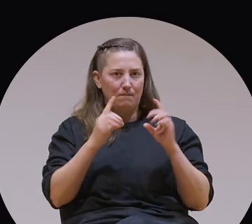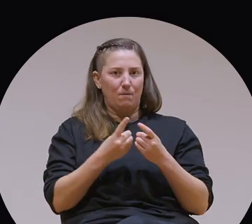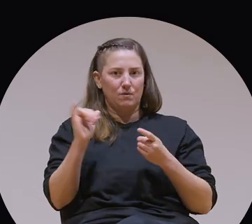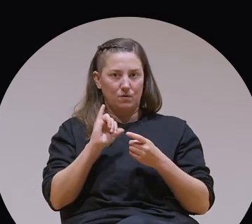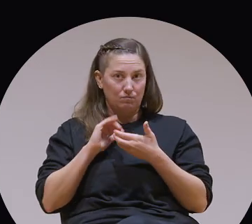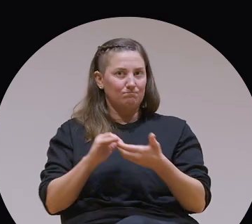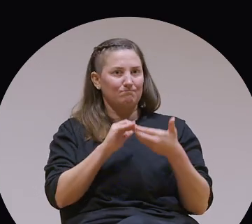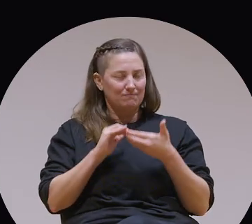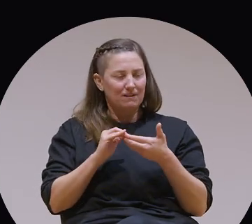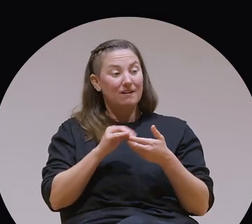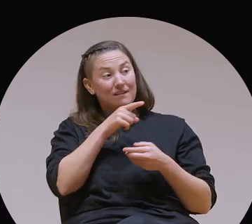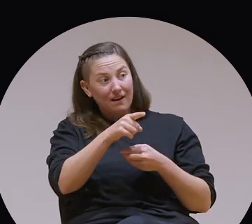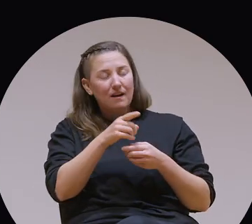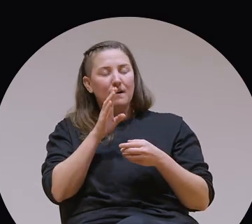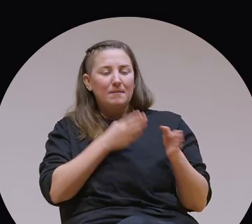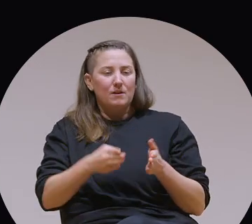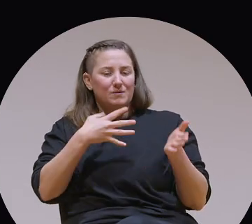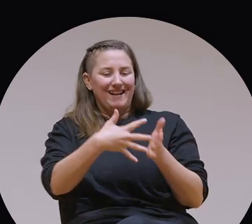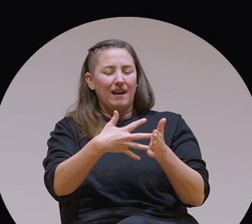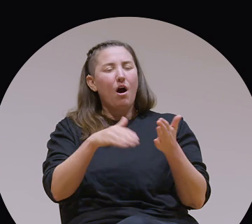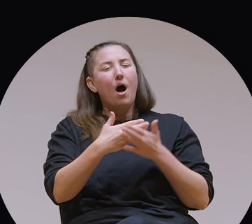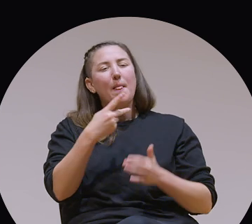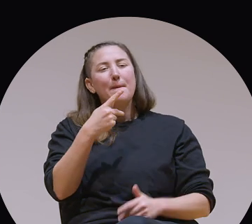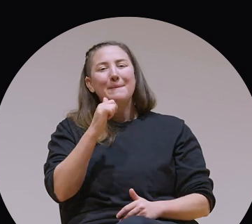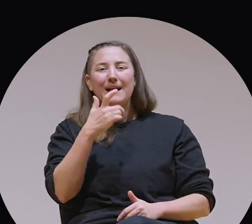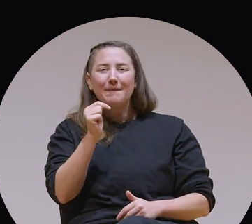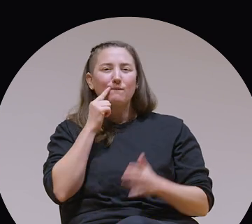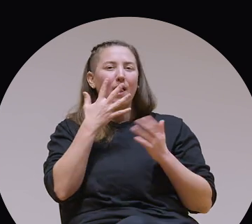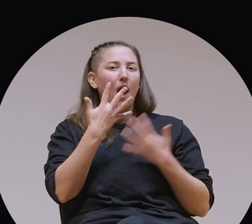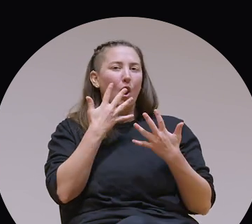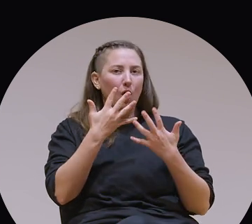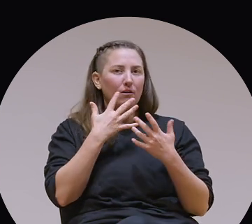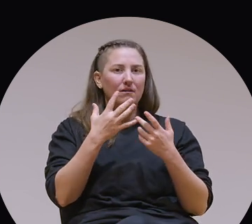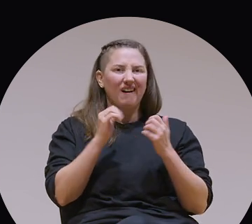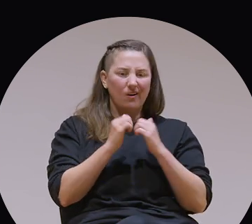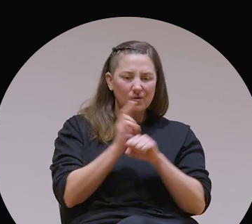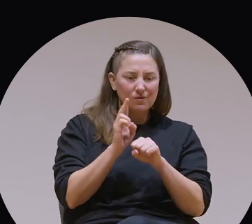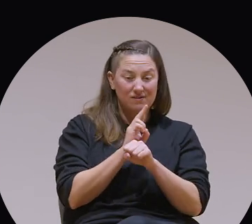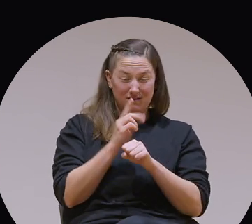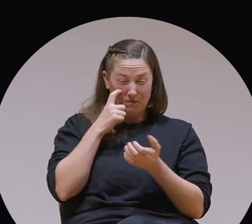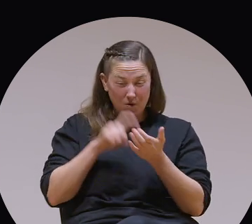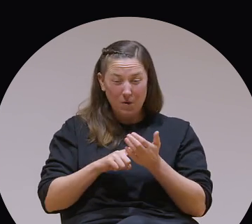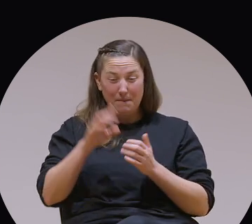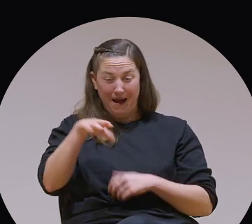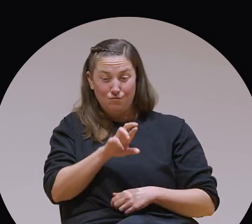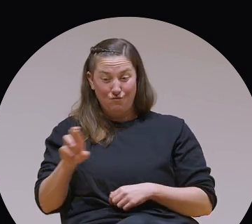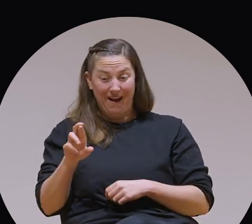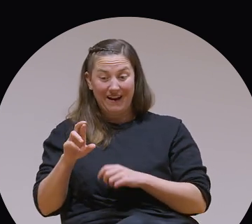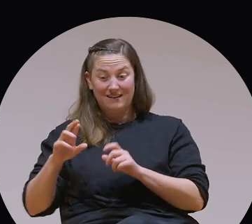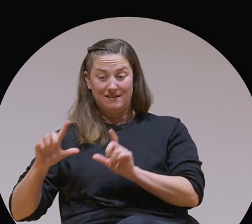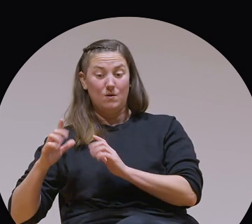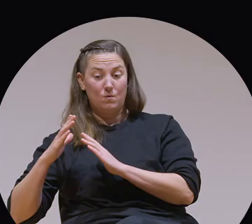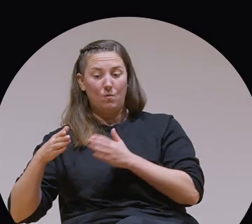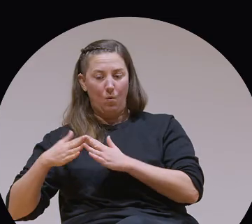department, and they're studying the pigmentation and the colouring on these figures as they were originally used. And you can see in the bottom right-hand corner of this slide,